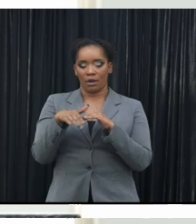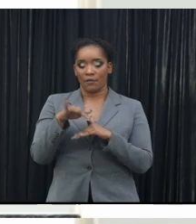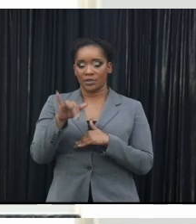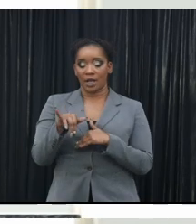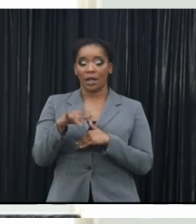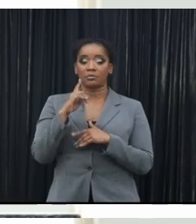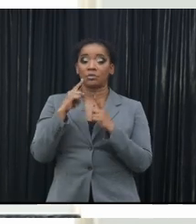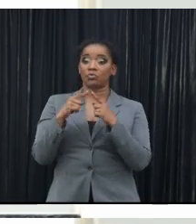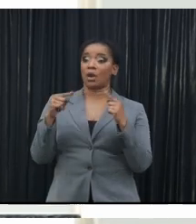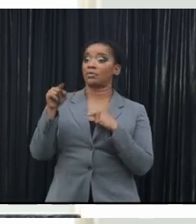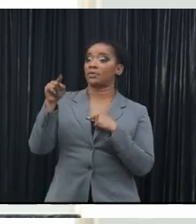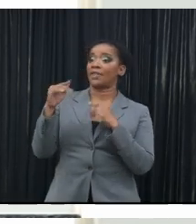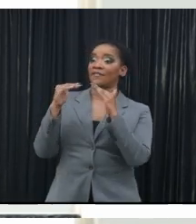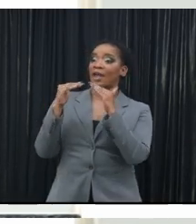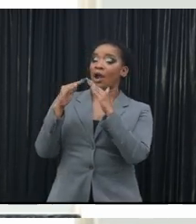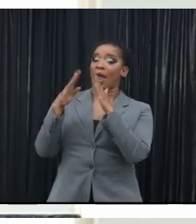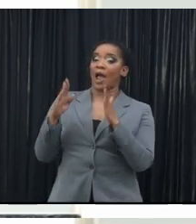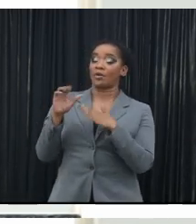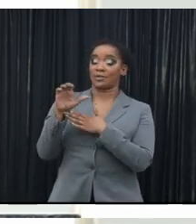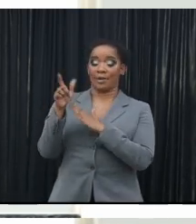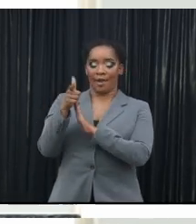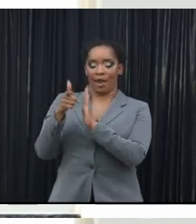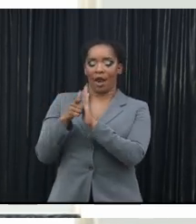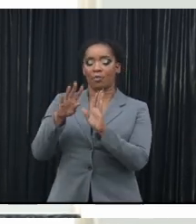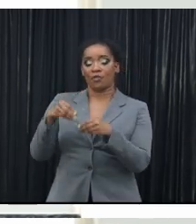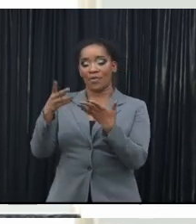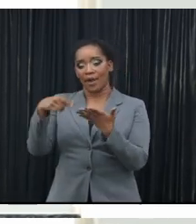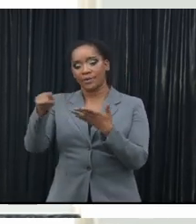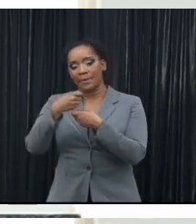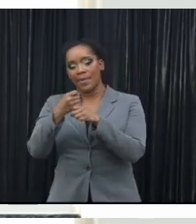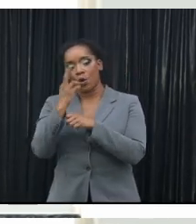the Fair Housing Act requires housing providers to make reasonable